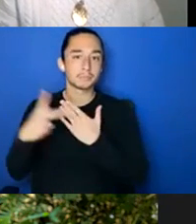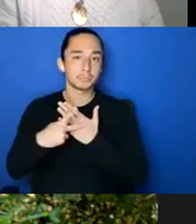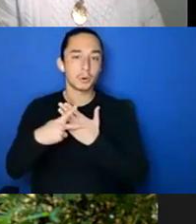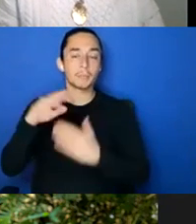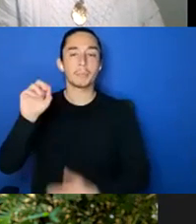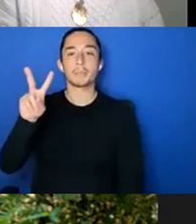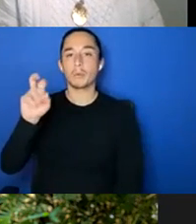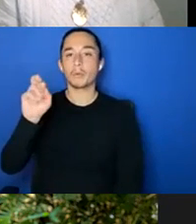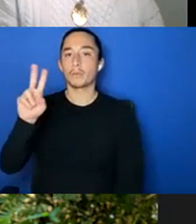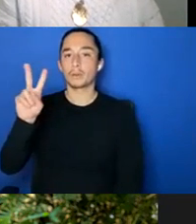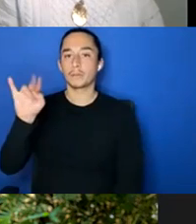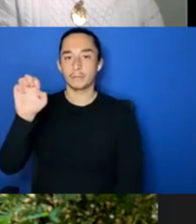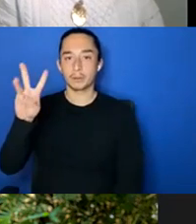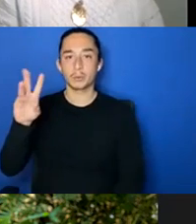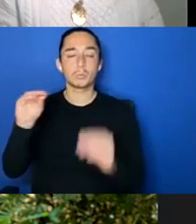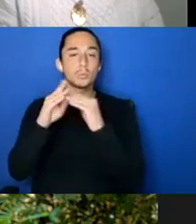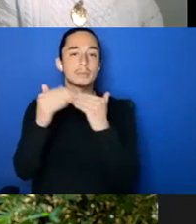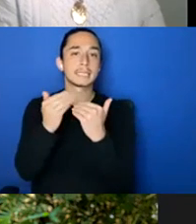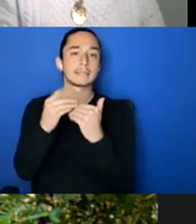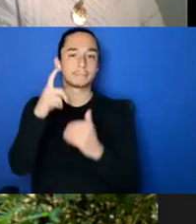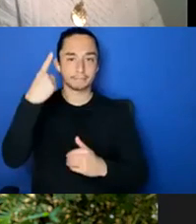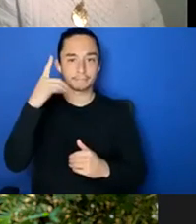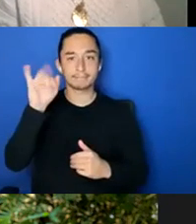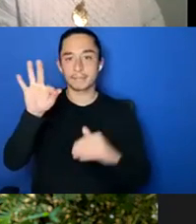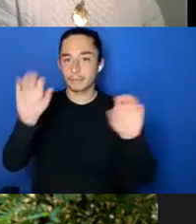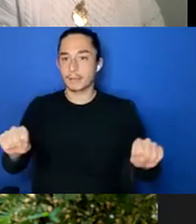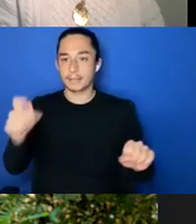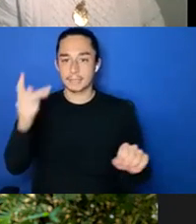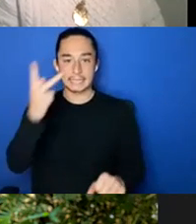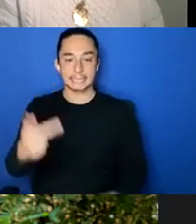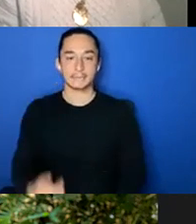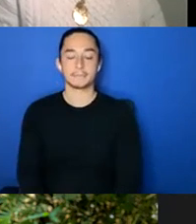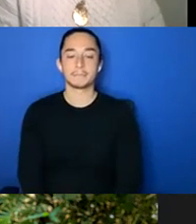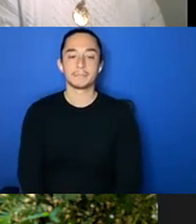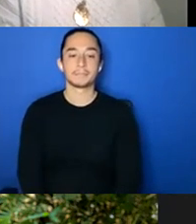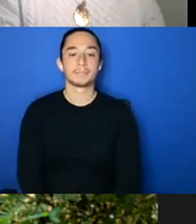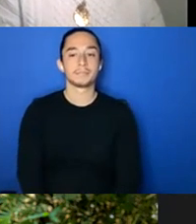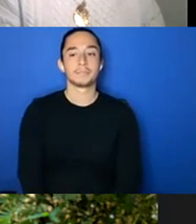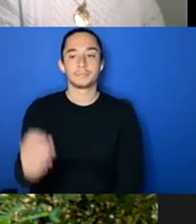it's easier for you to understand it if you can see it. Okay.